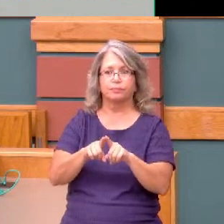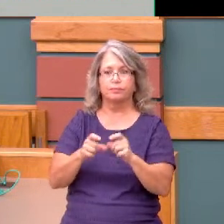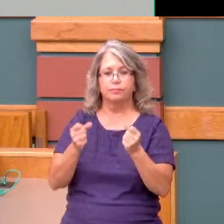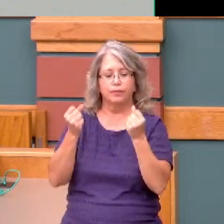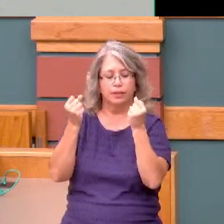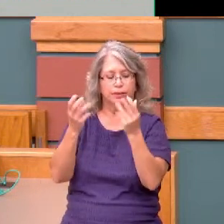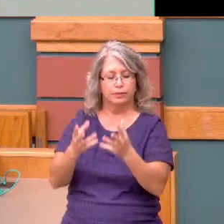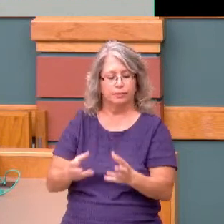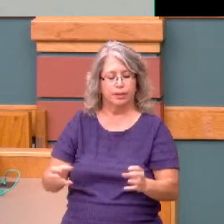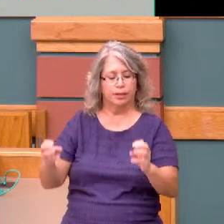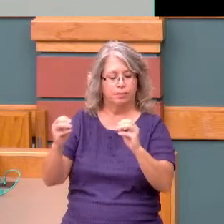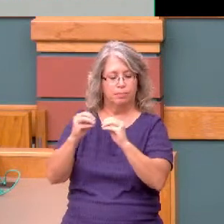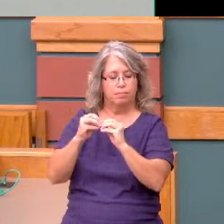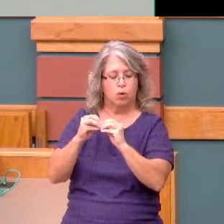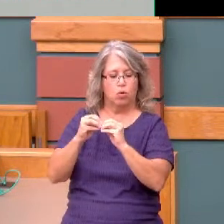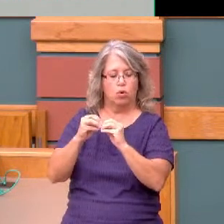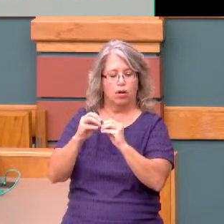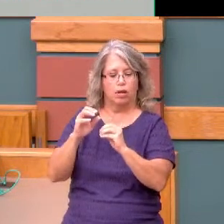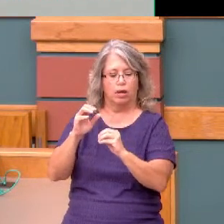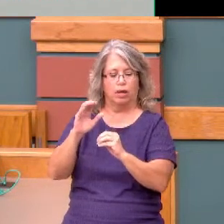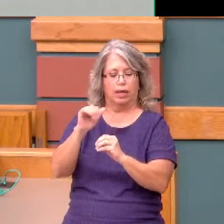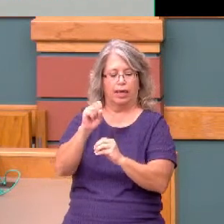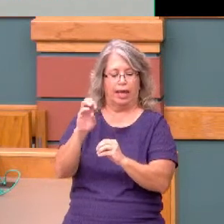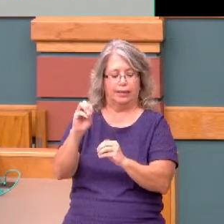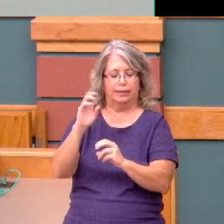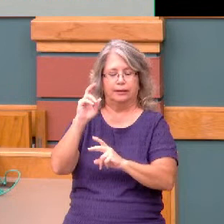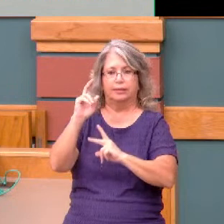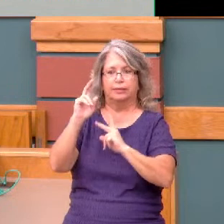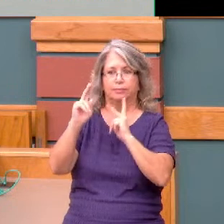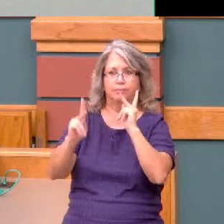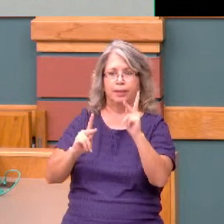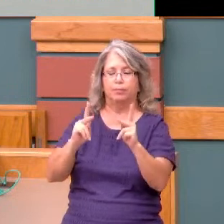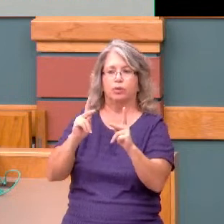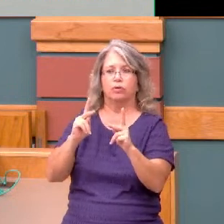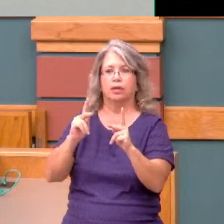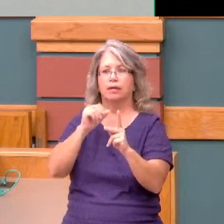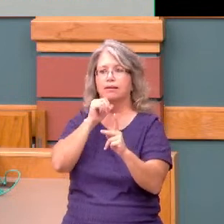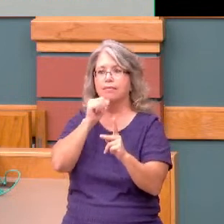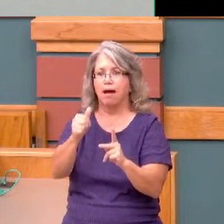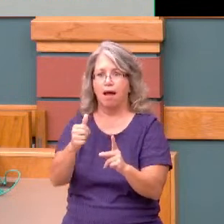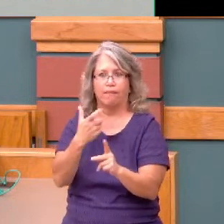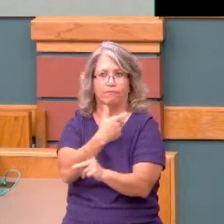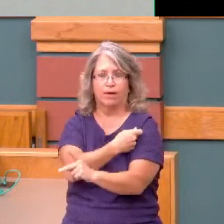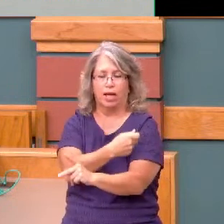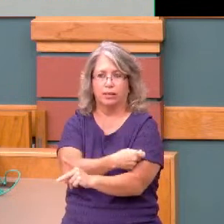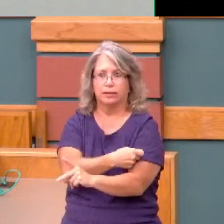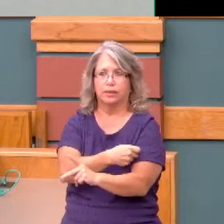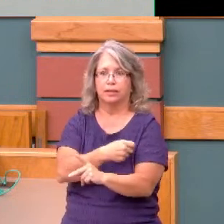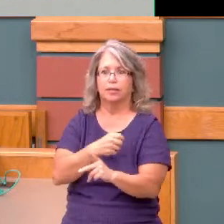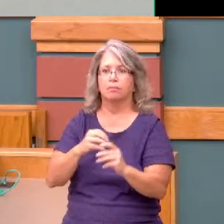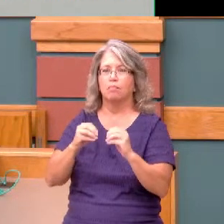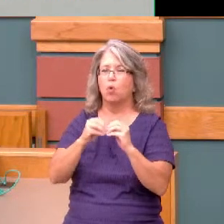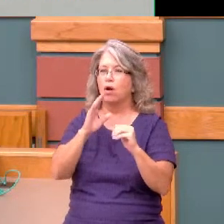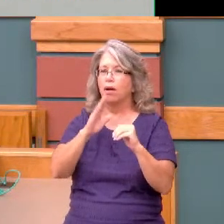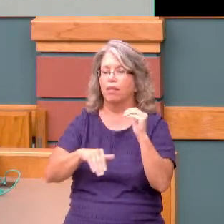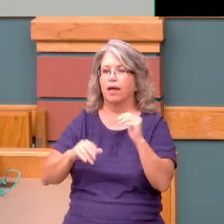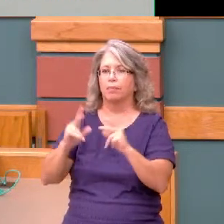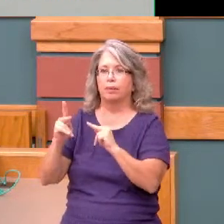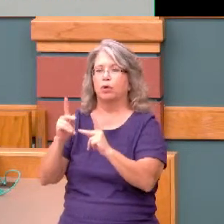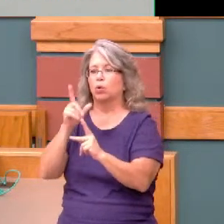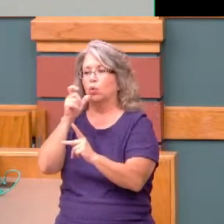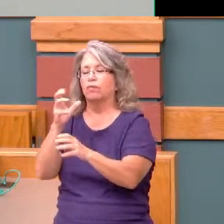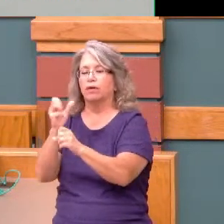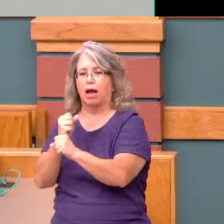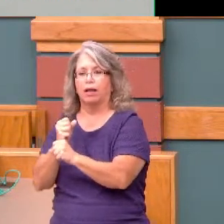of COVID in not vaccinated people, people that have not been vaccinated, versus those that have received at least one dose, if not